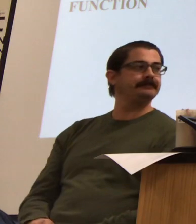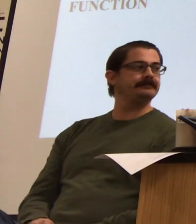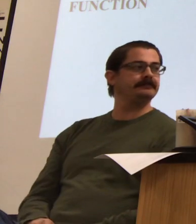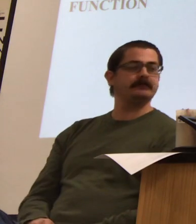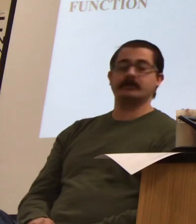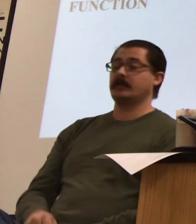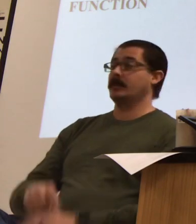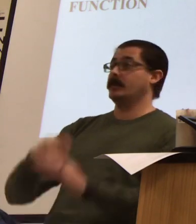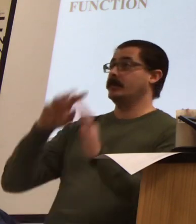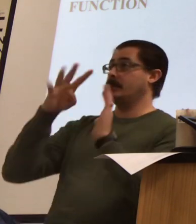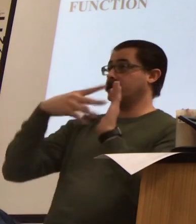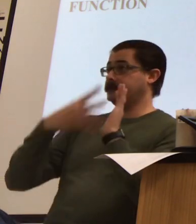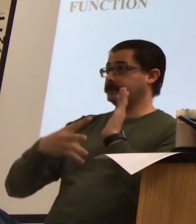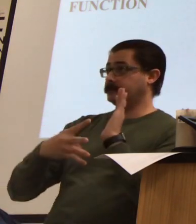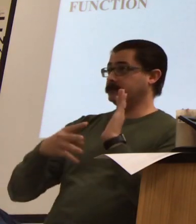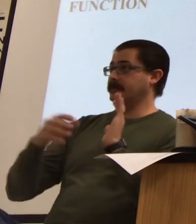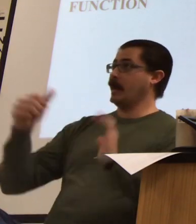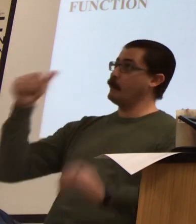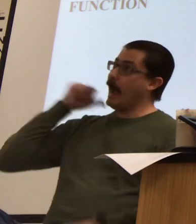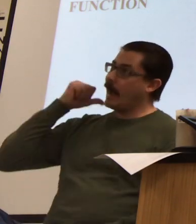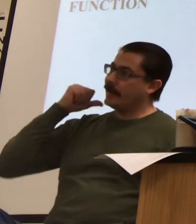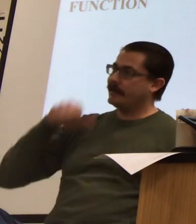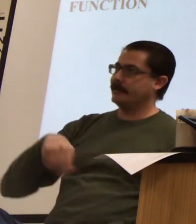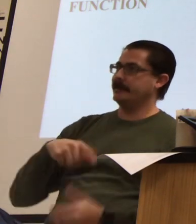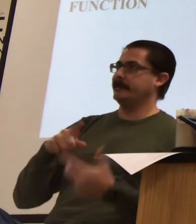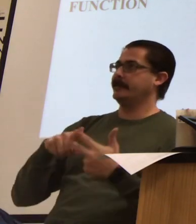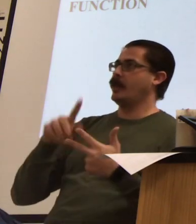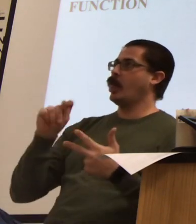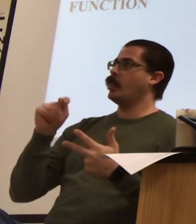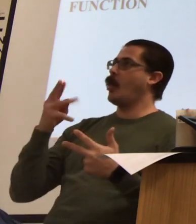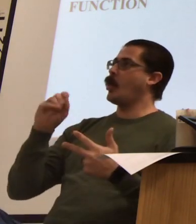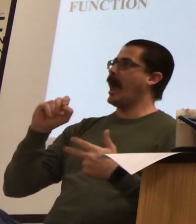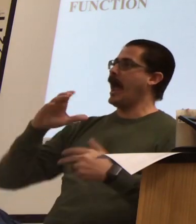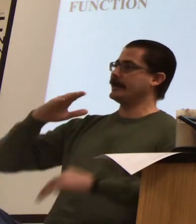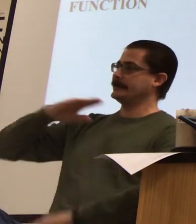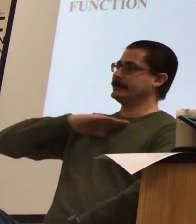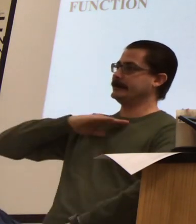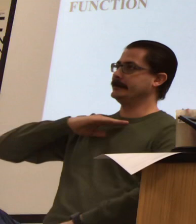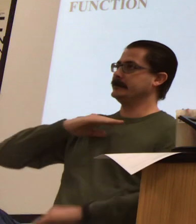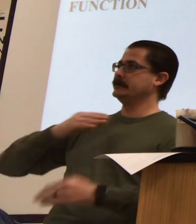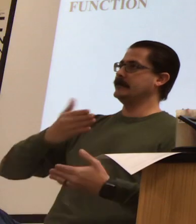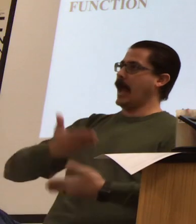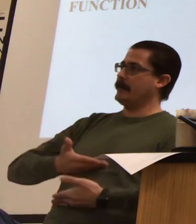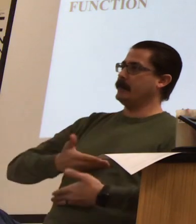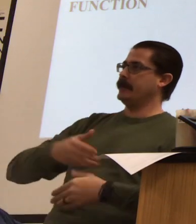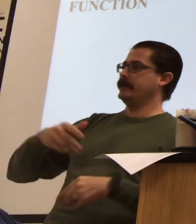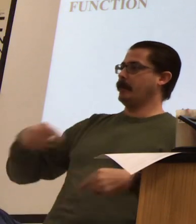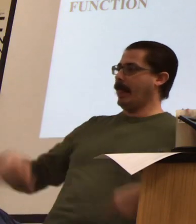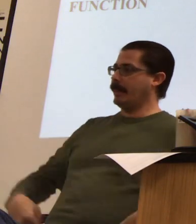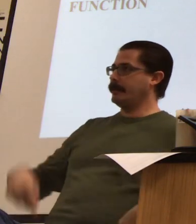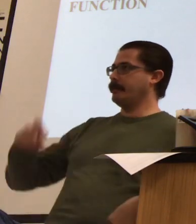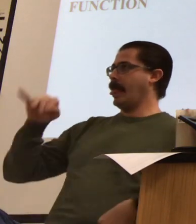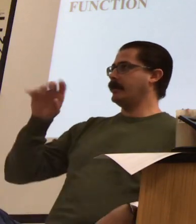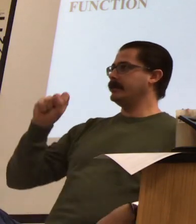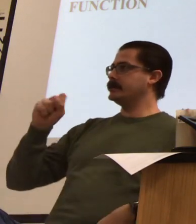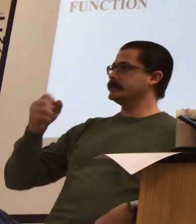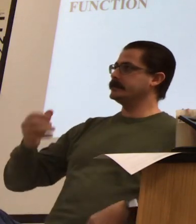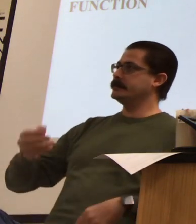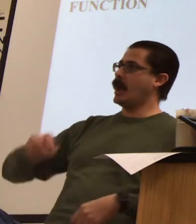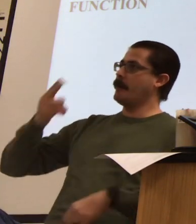So the table of contents are back, thorax, abdomen, pelvis, perineum, upper